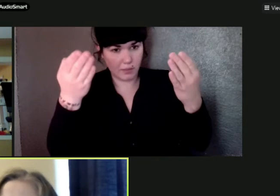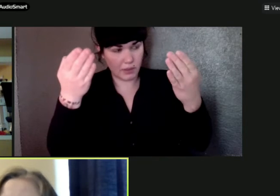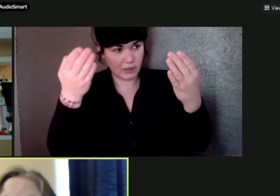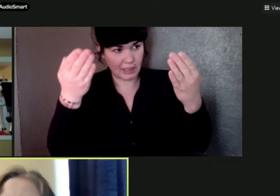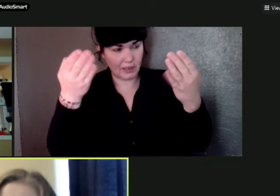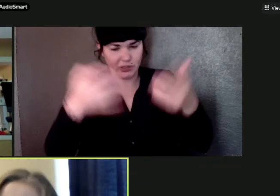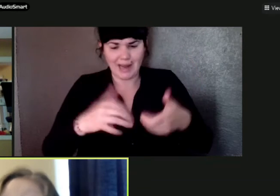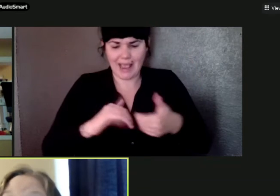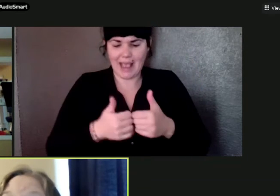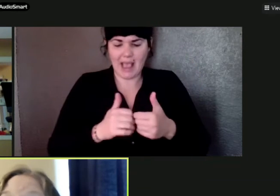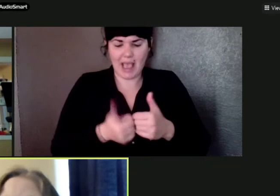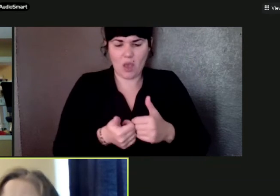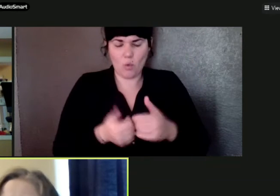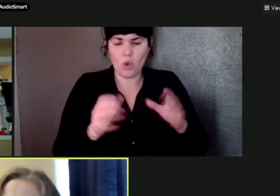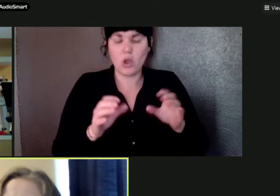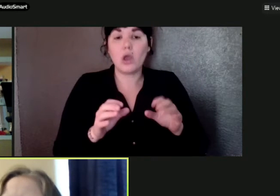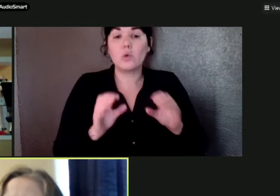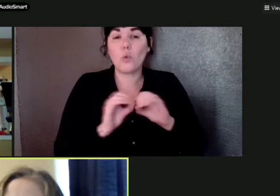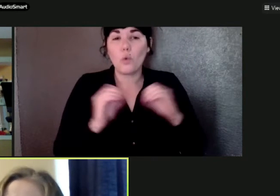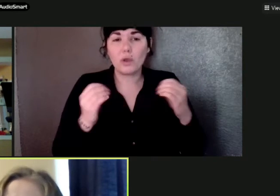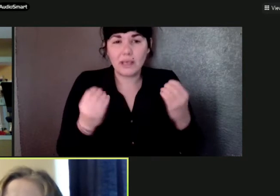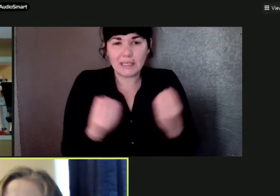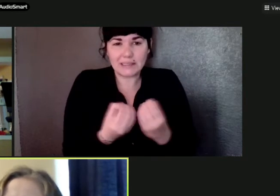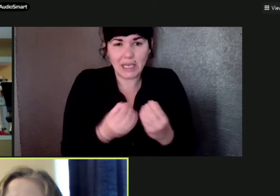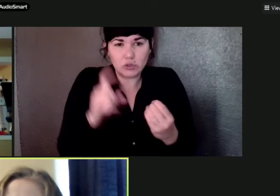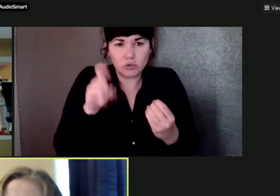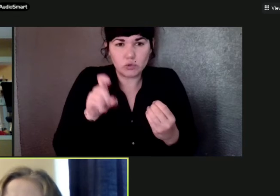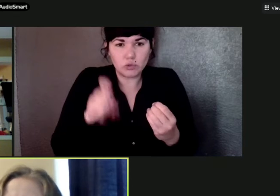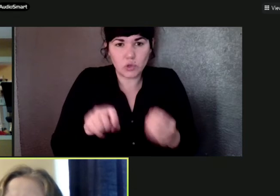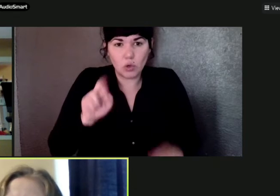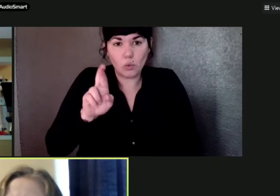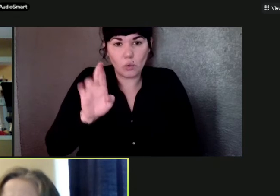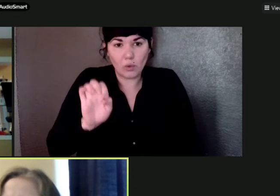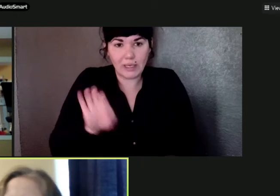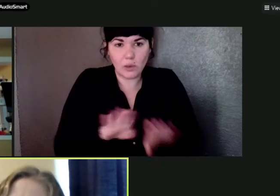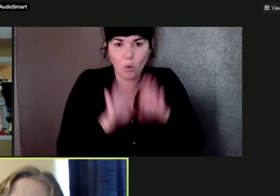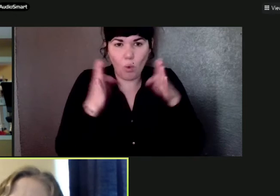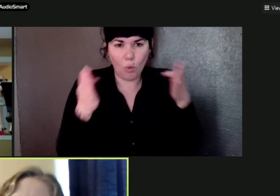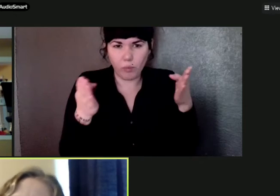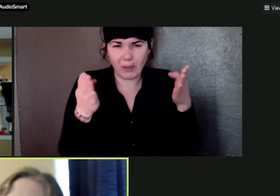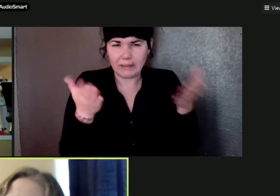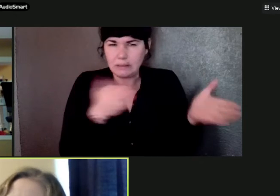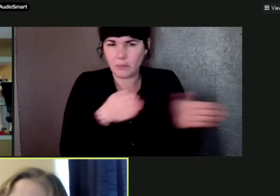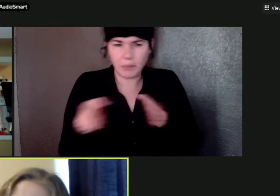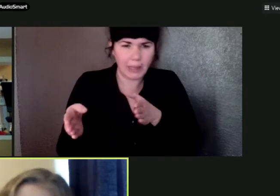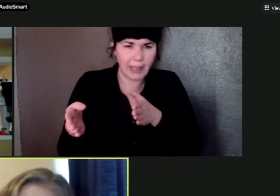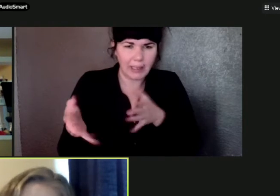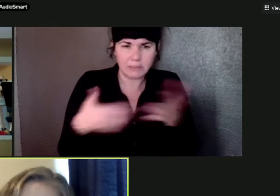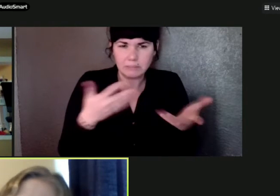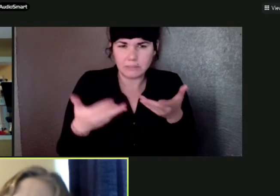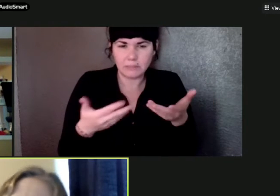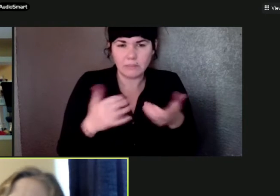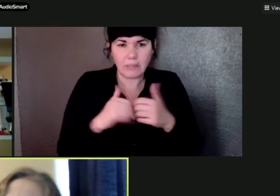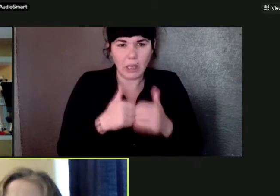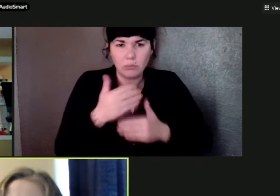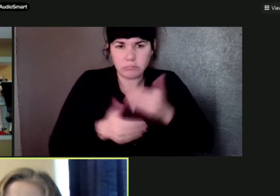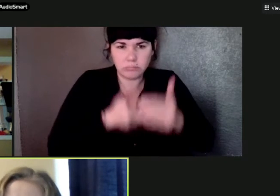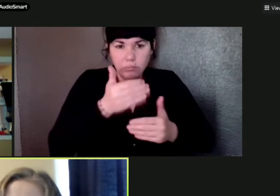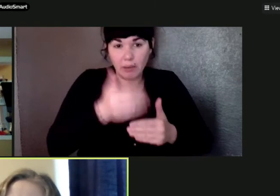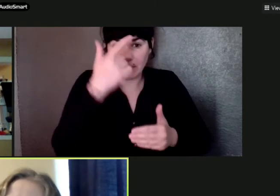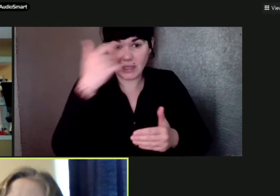I think with the lifting of the restrictions, I feel like there's more conversation about, you know,